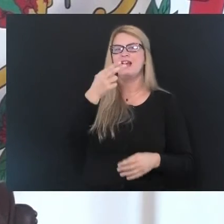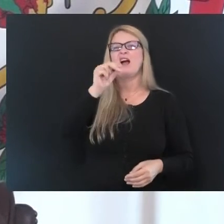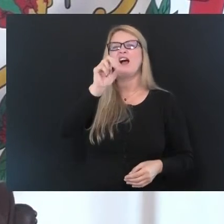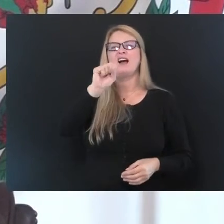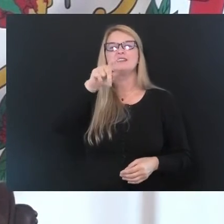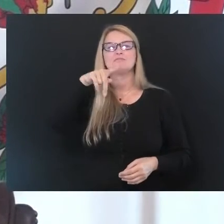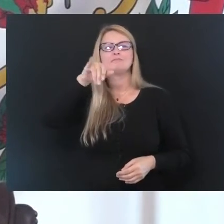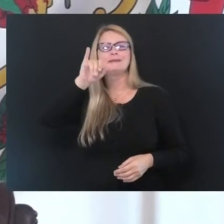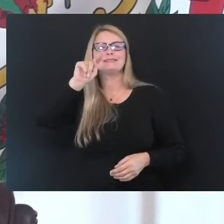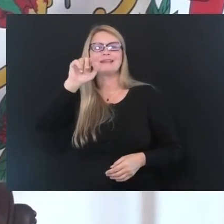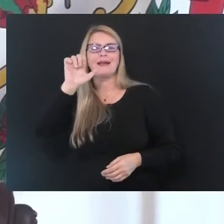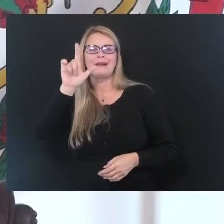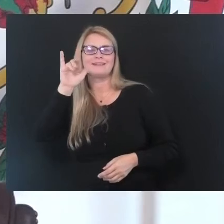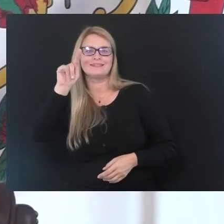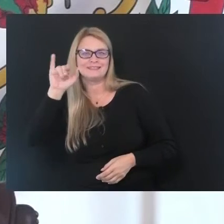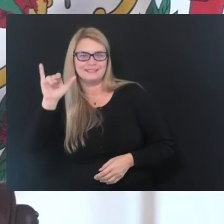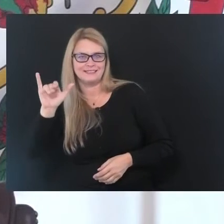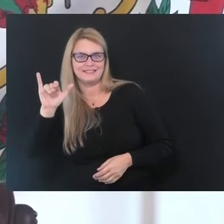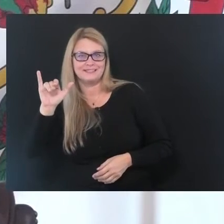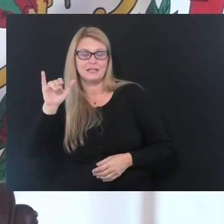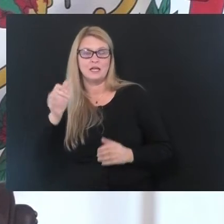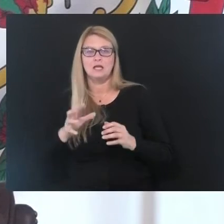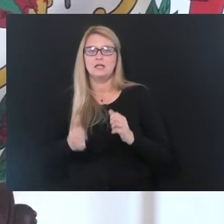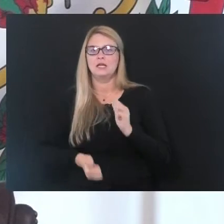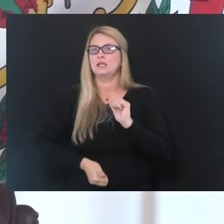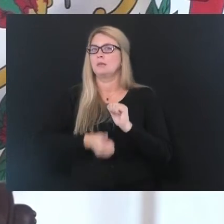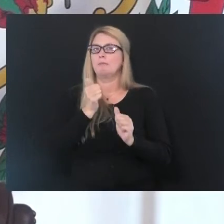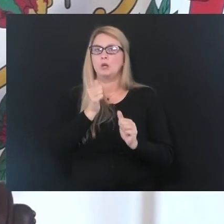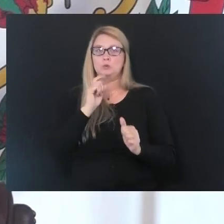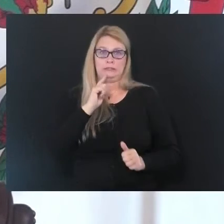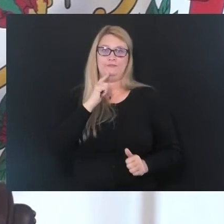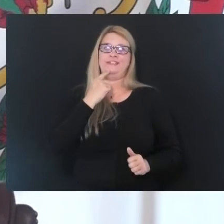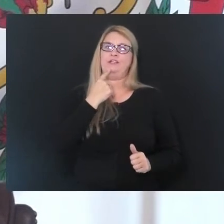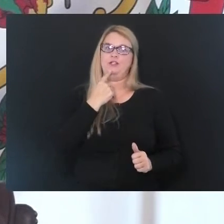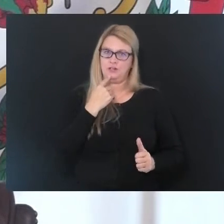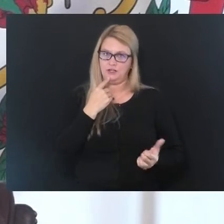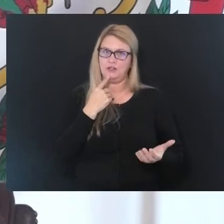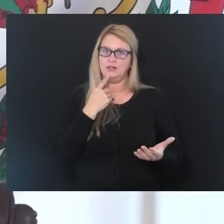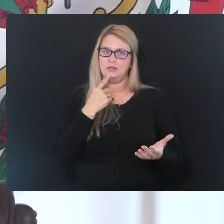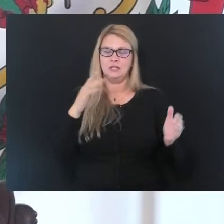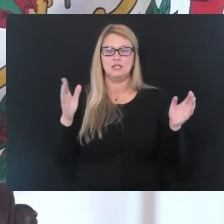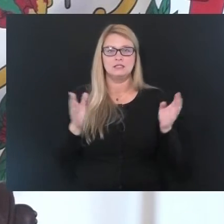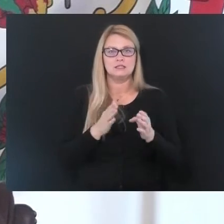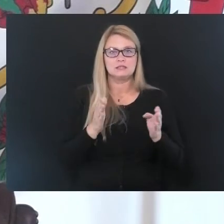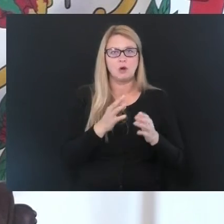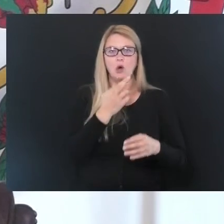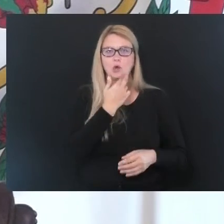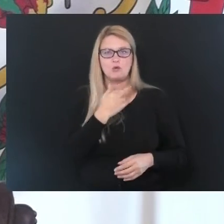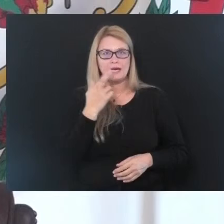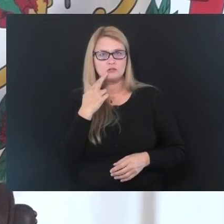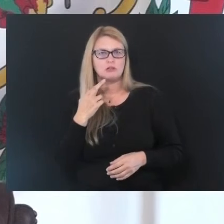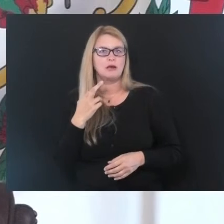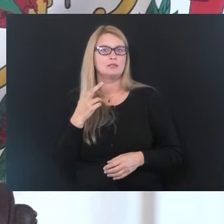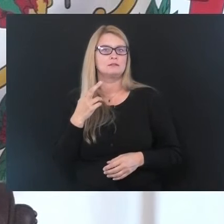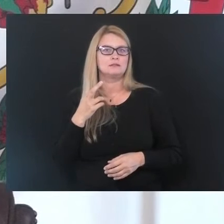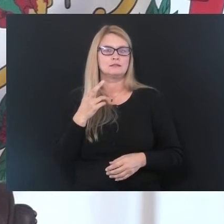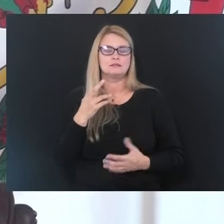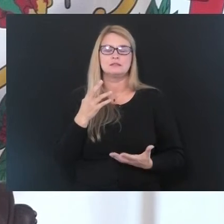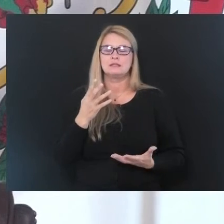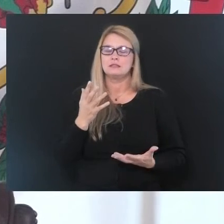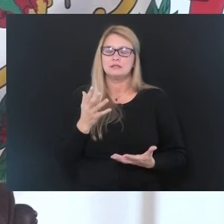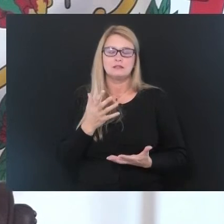affected probably the most severe of all, as our small restaurants,